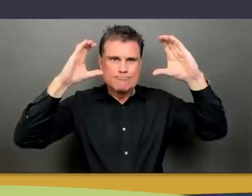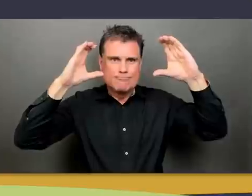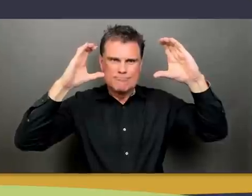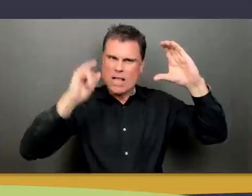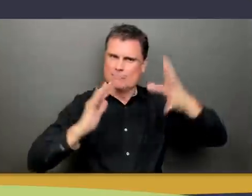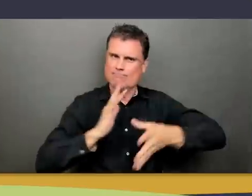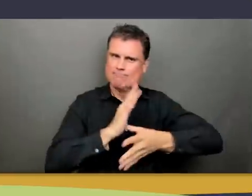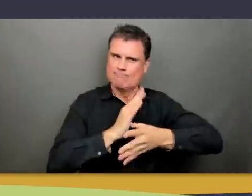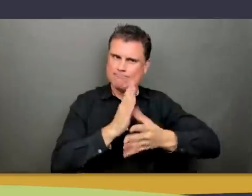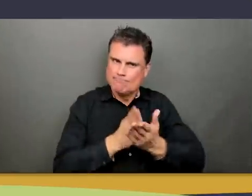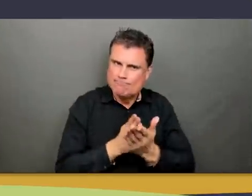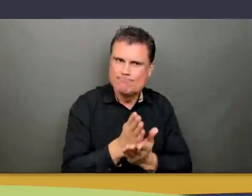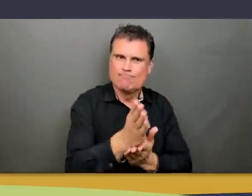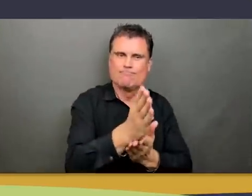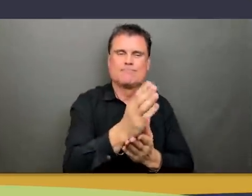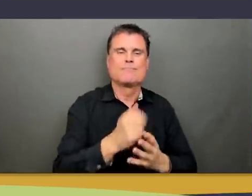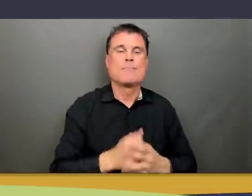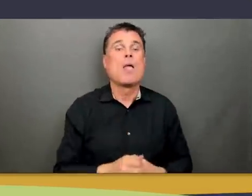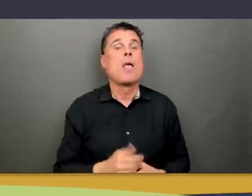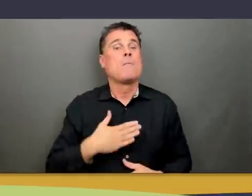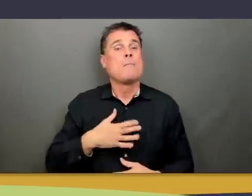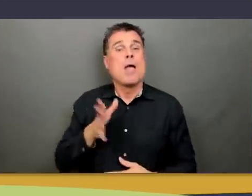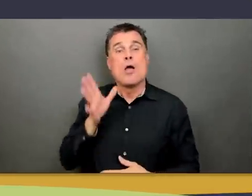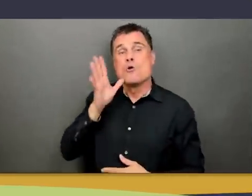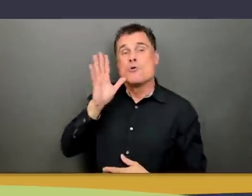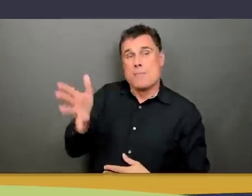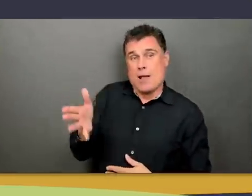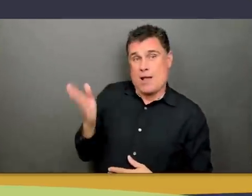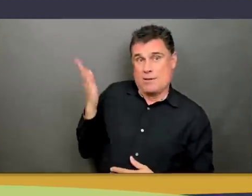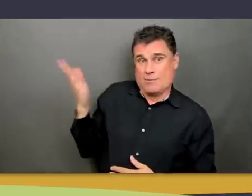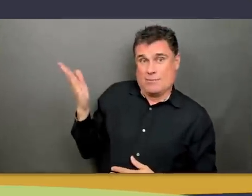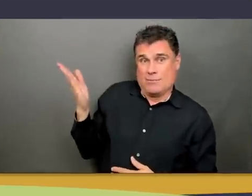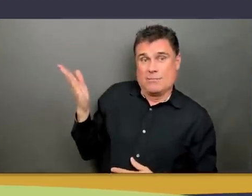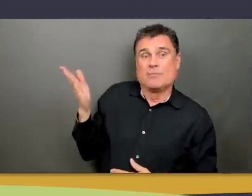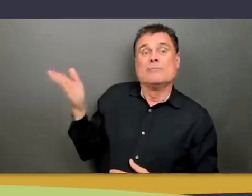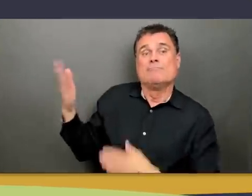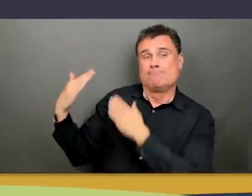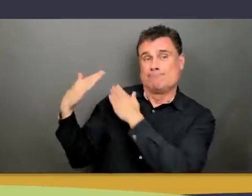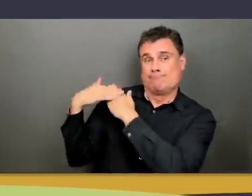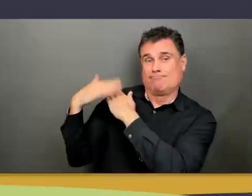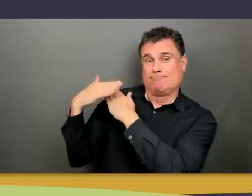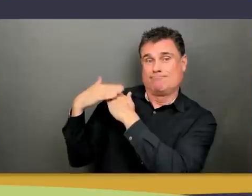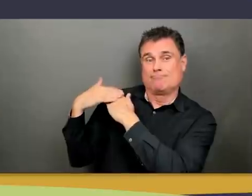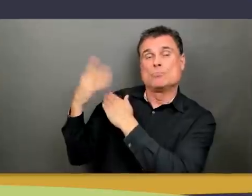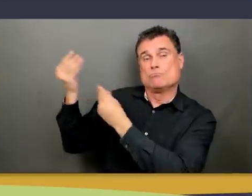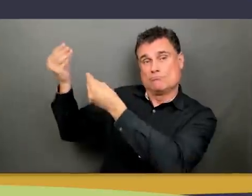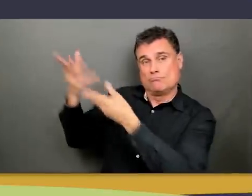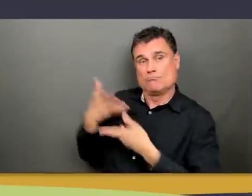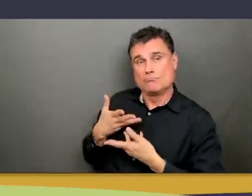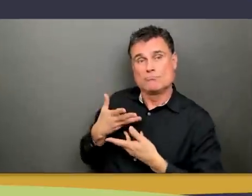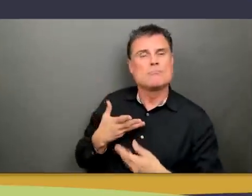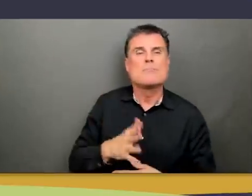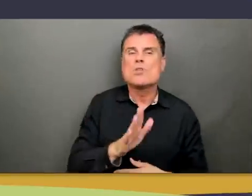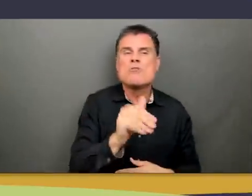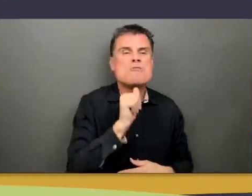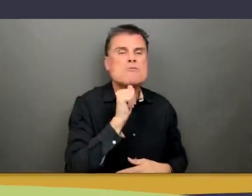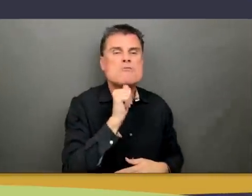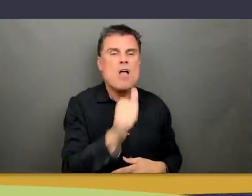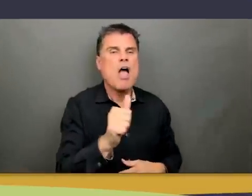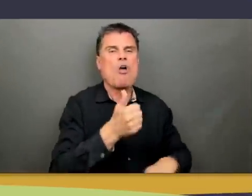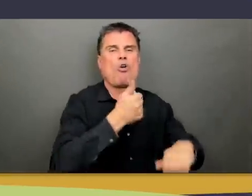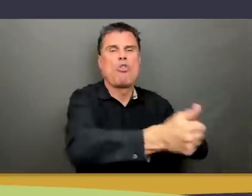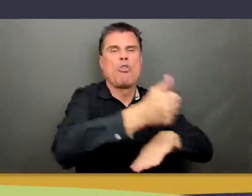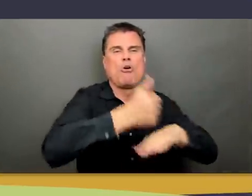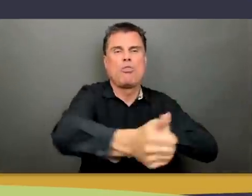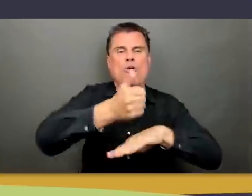shares. And don't point at people, because she shared with me, if you point at someone, there's always three fingers pointing back